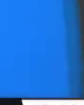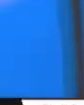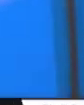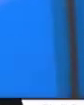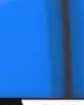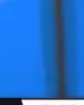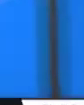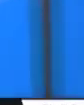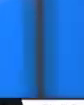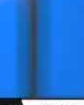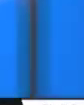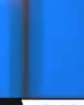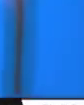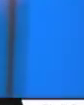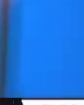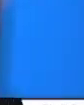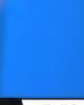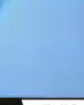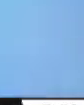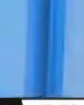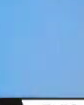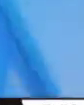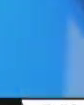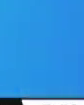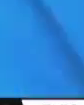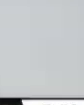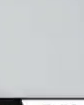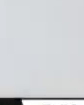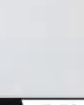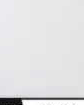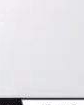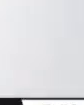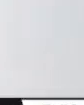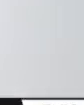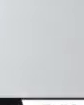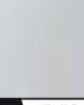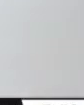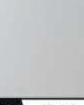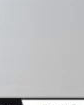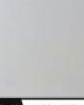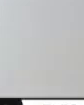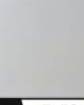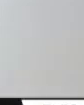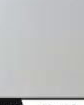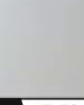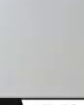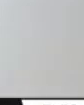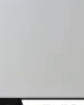ZNS Total Sports is brought to you by 4th Terrace Diagnostic Center.